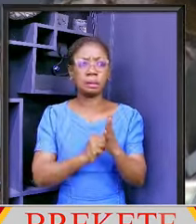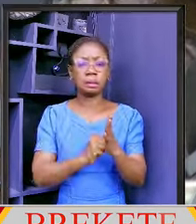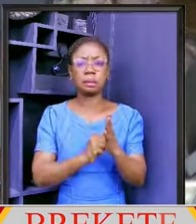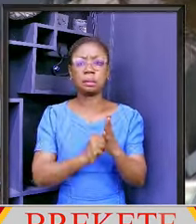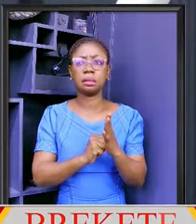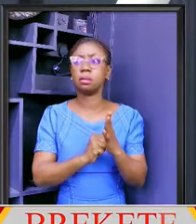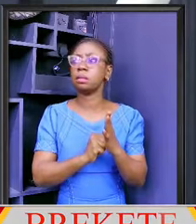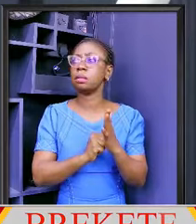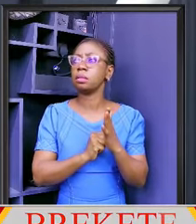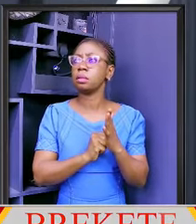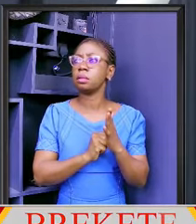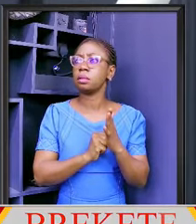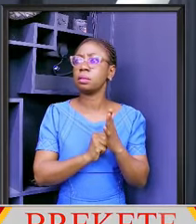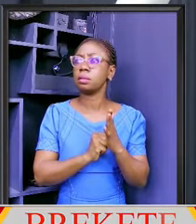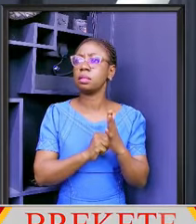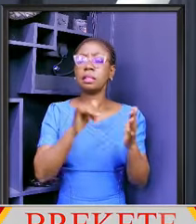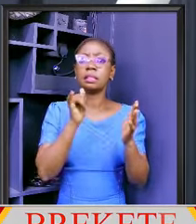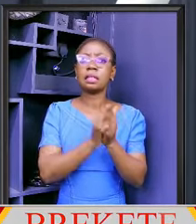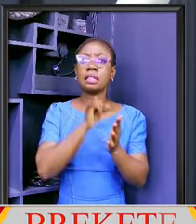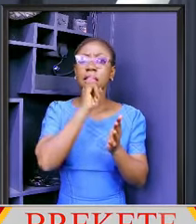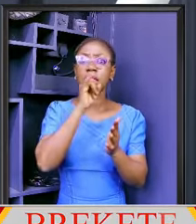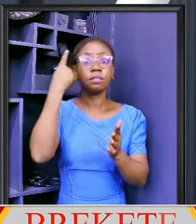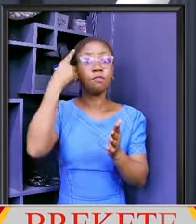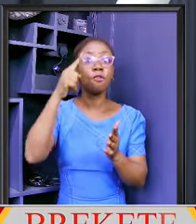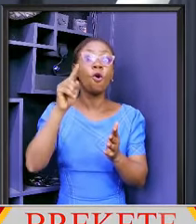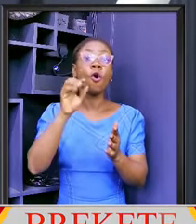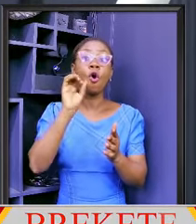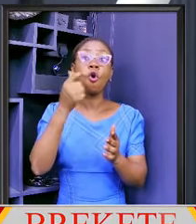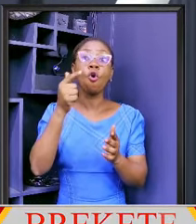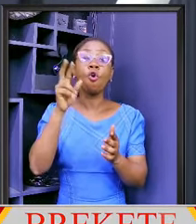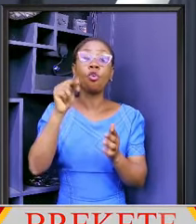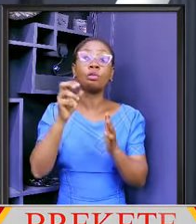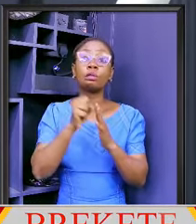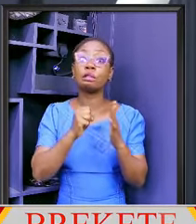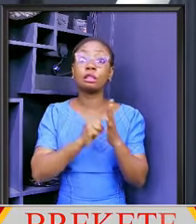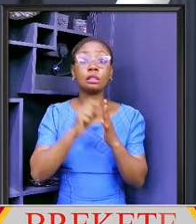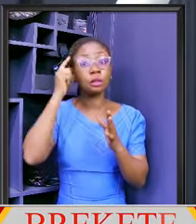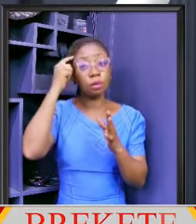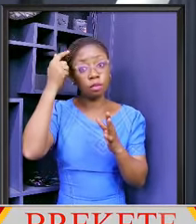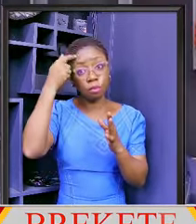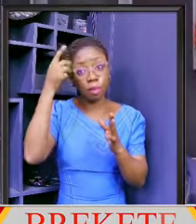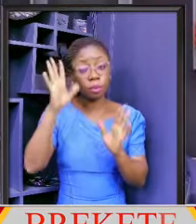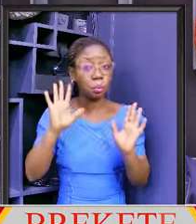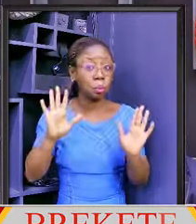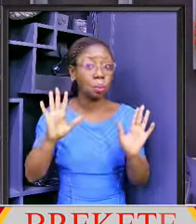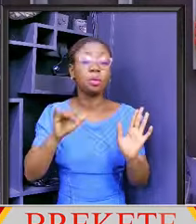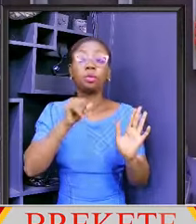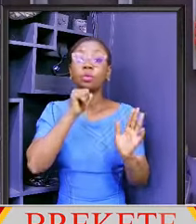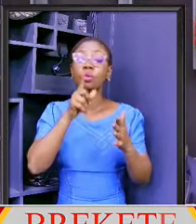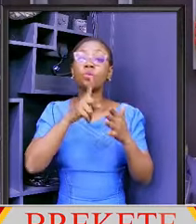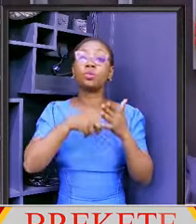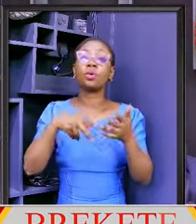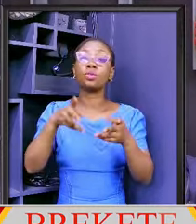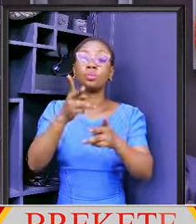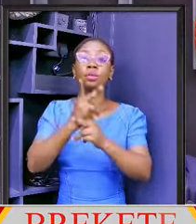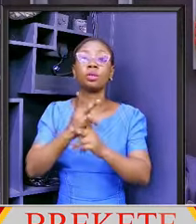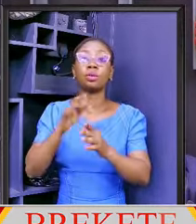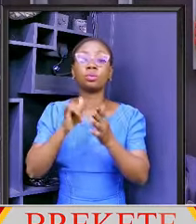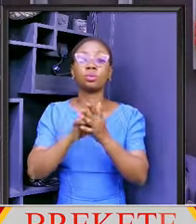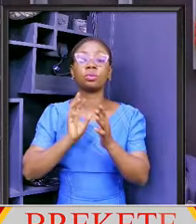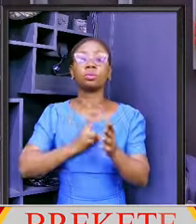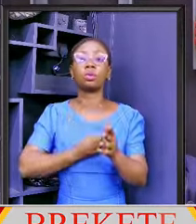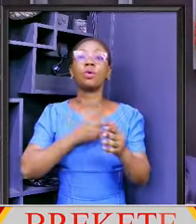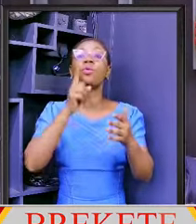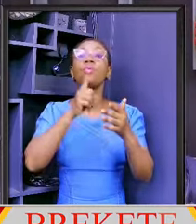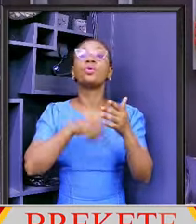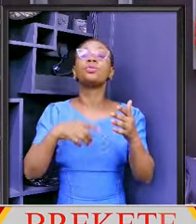naira. Monthly. That is for Ogun State government. Not what belongs to us now. Oh. What you generate for Ogun